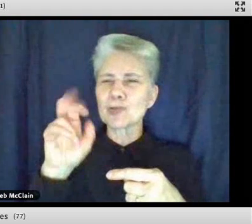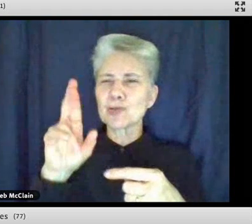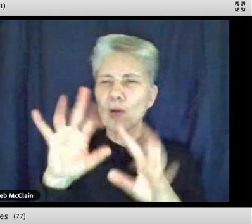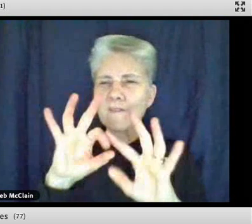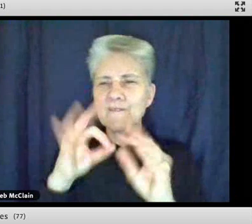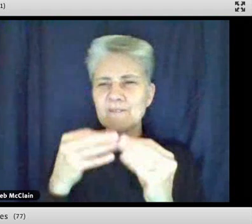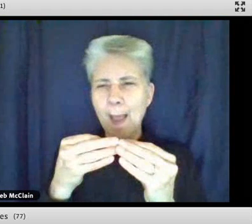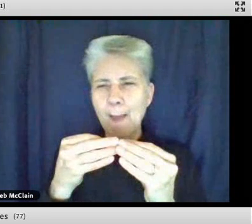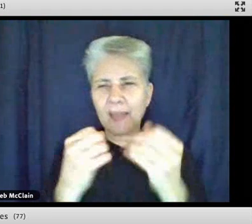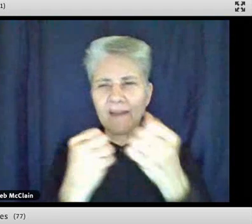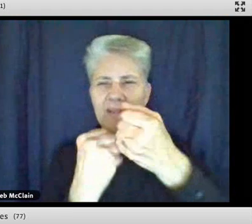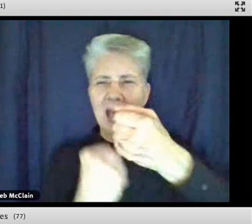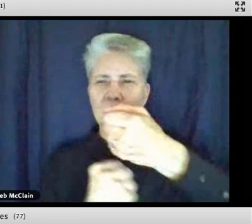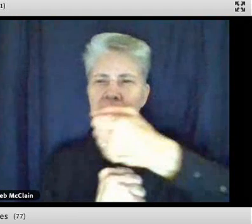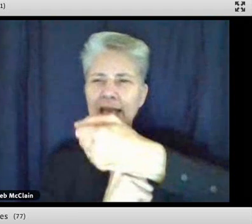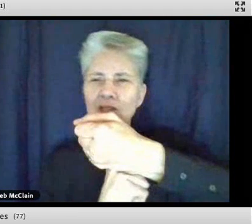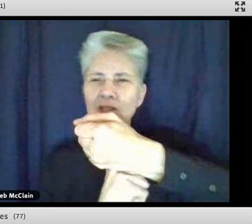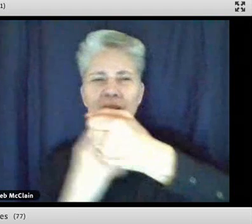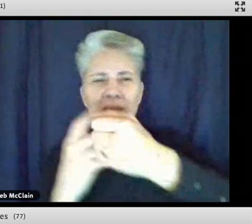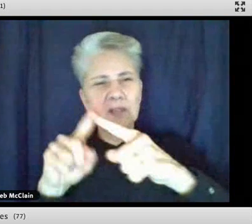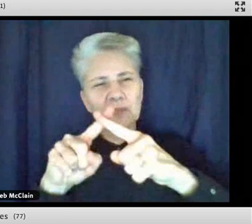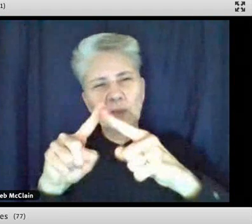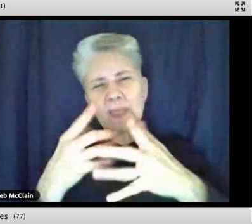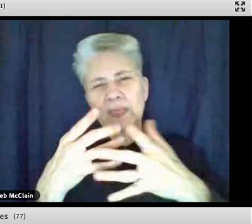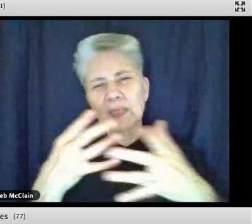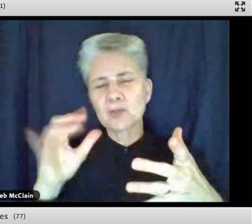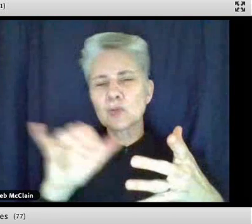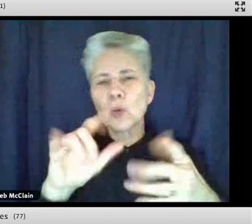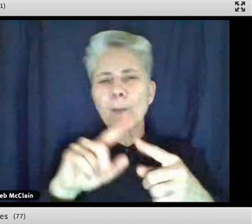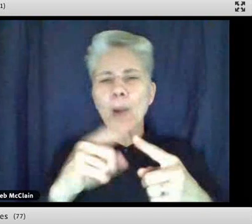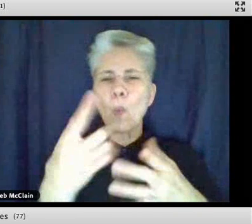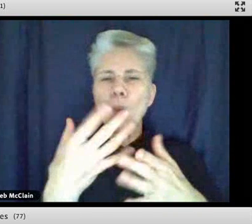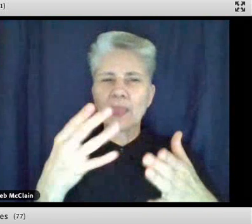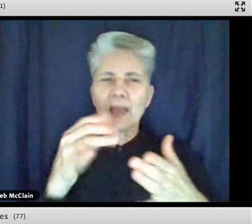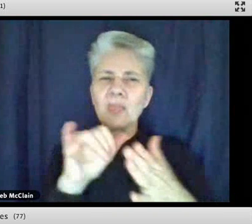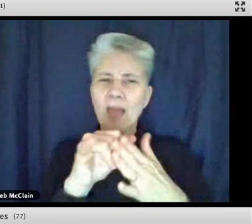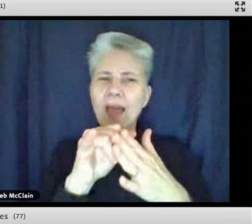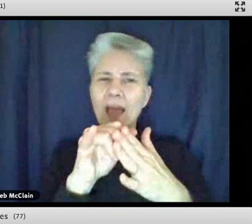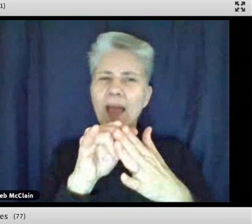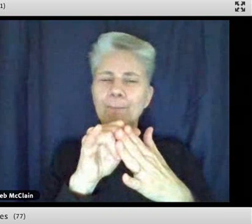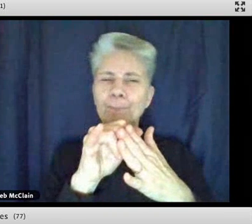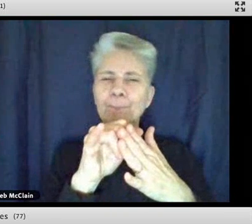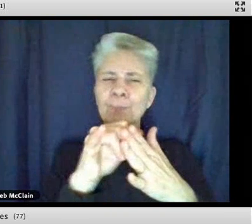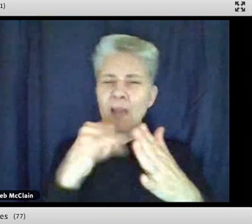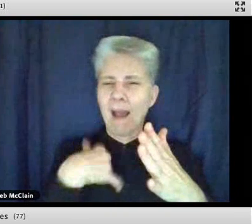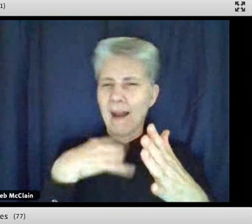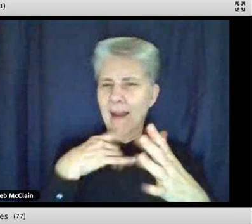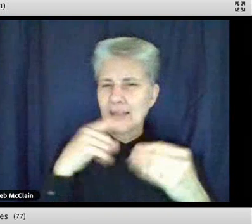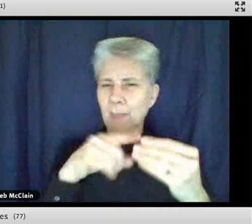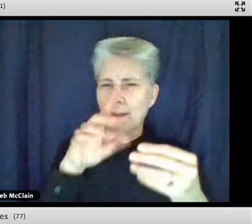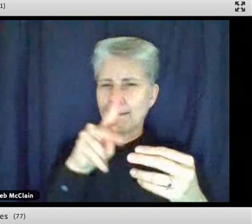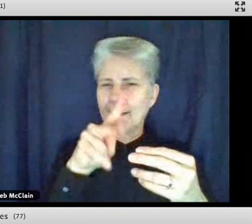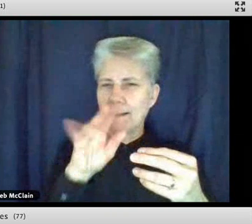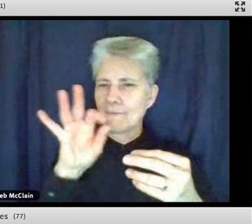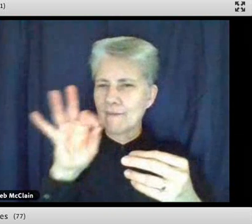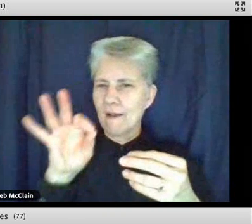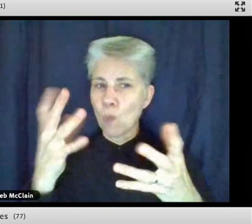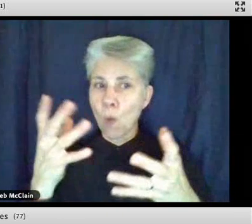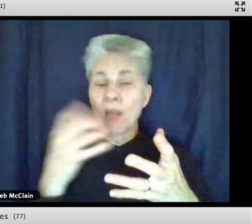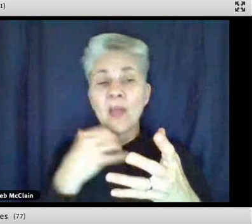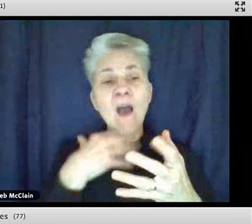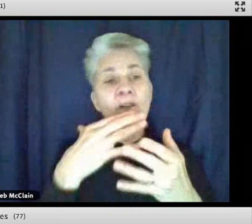different things. But one of the things that I liked about this site, they do have some of the same information we've looked at, but